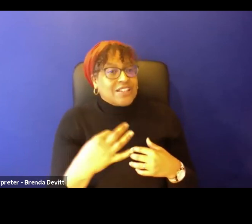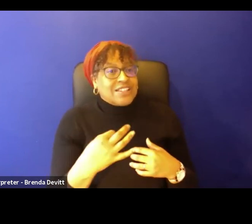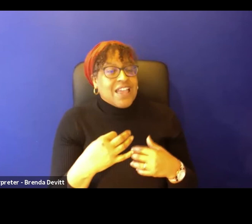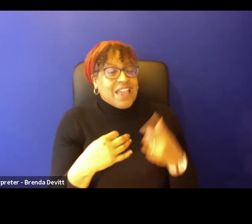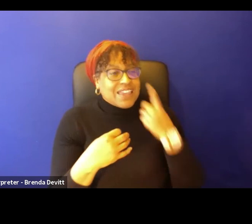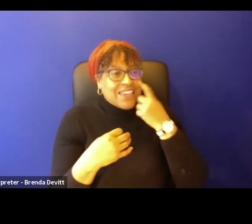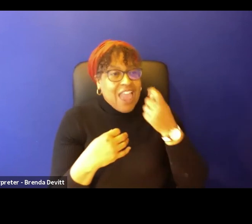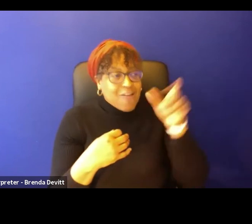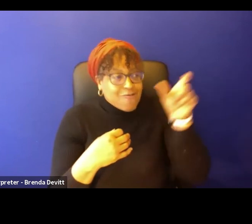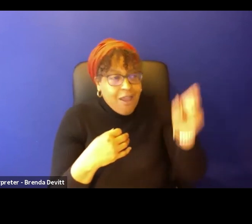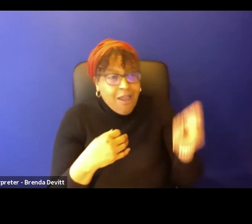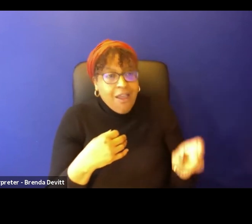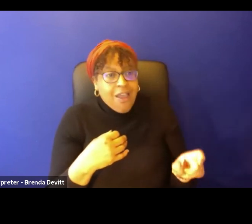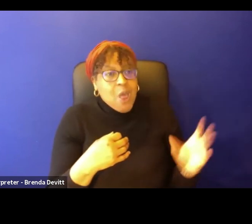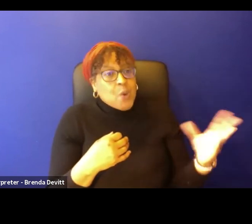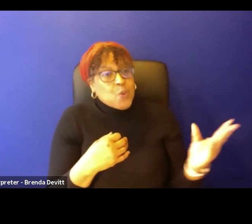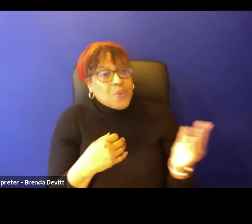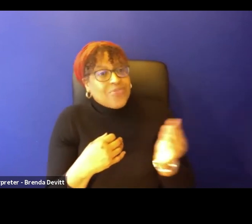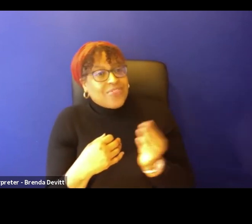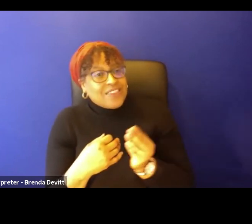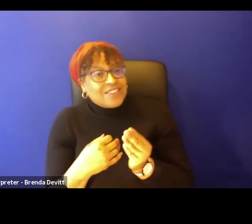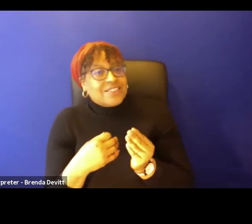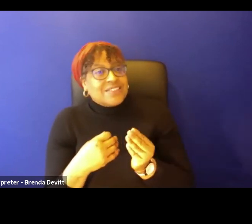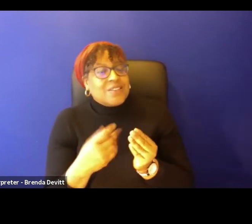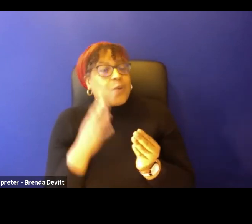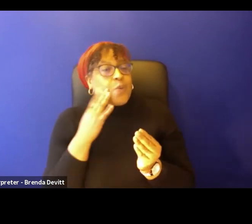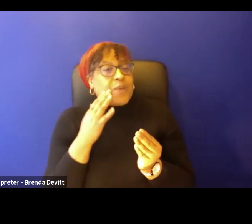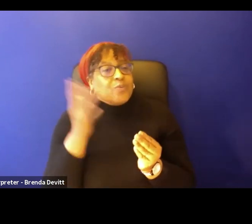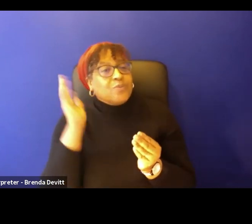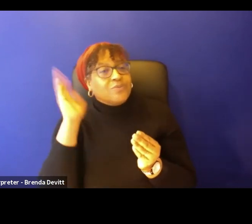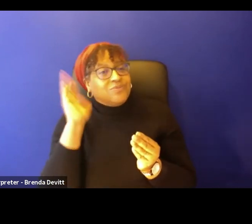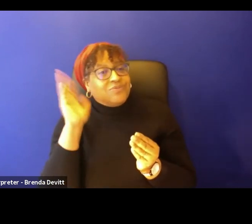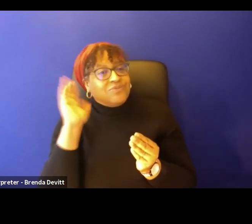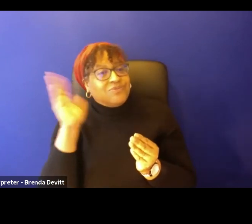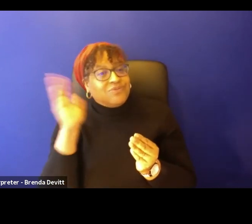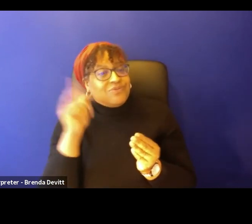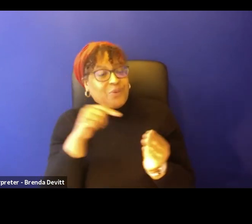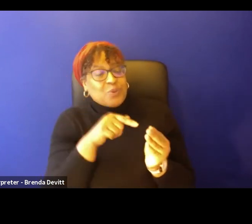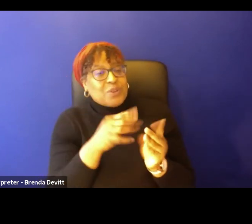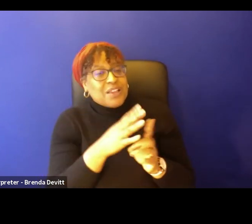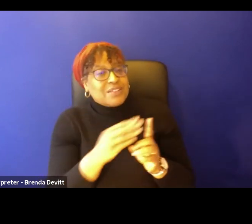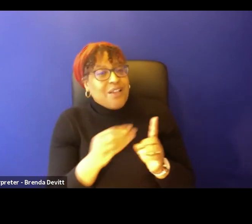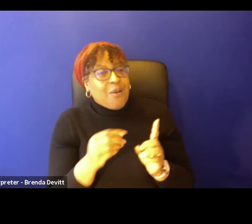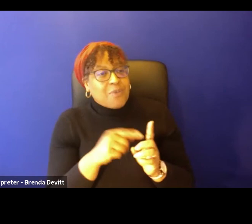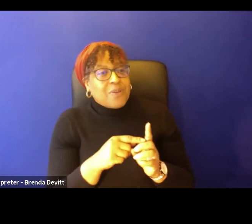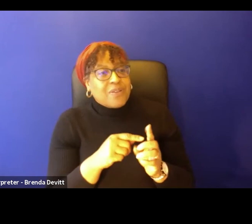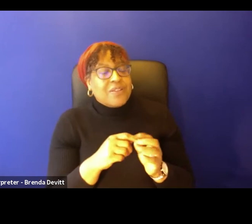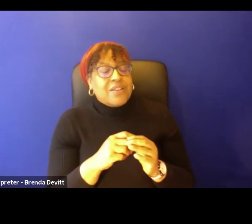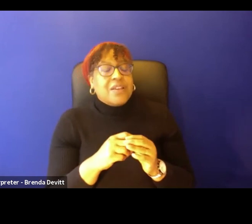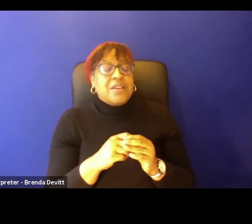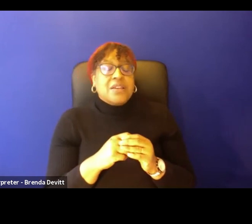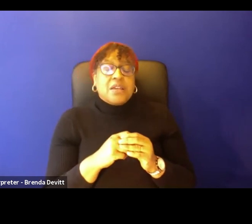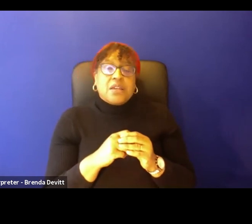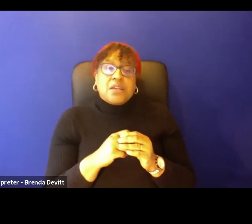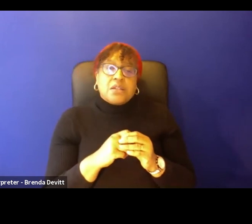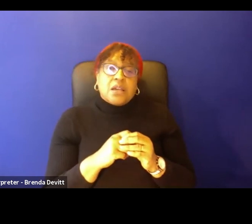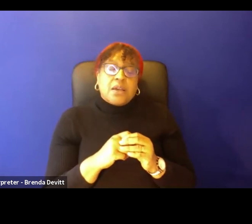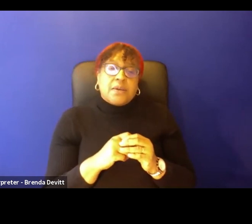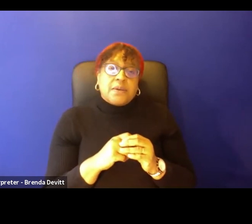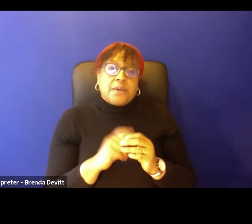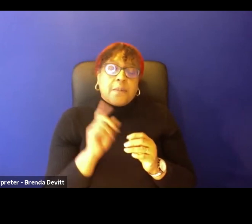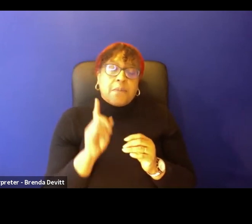mental health aspect as well, really. But probably to answer you specifically, I don't think we've